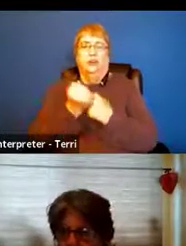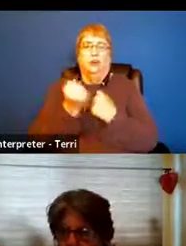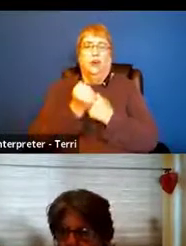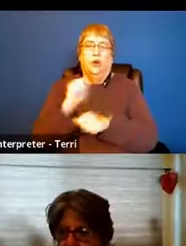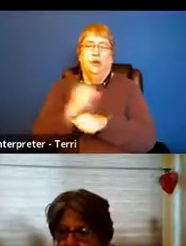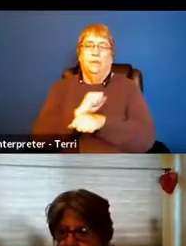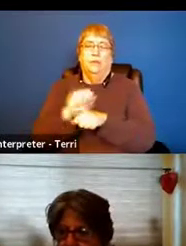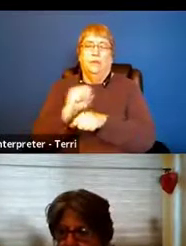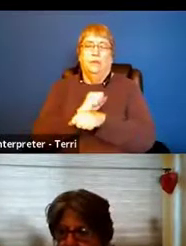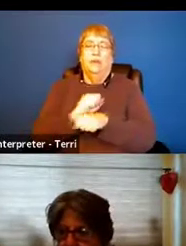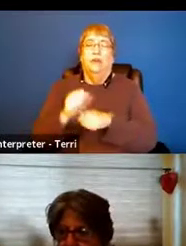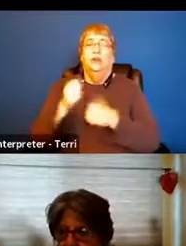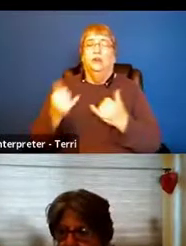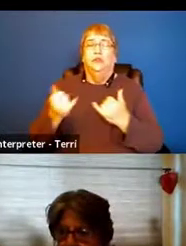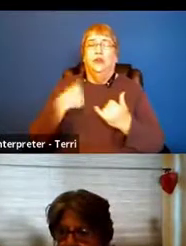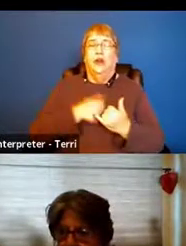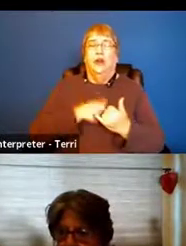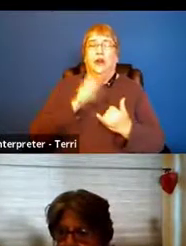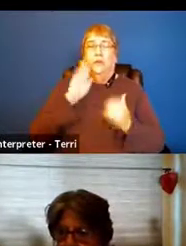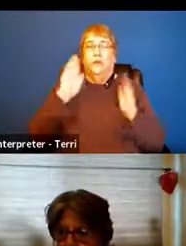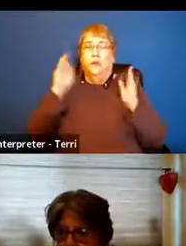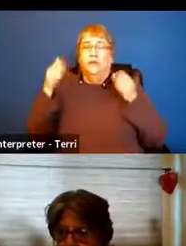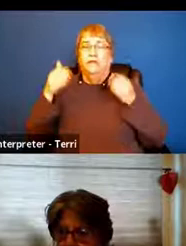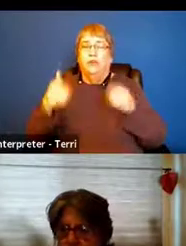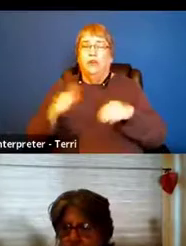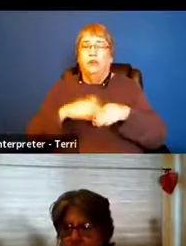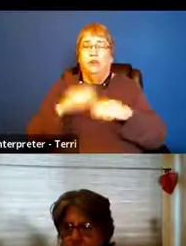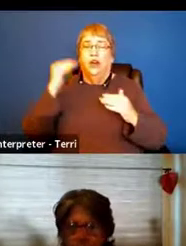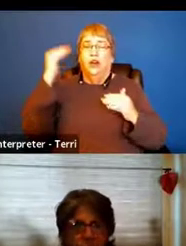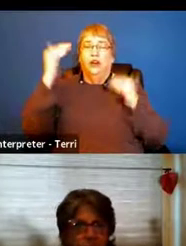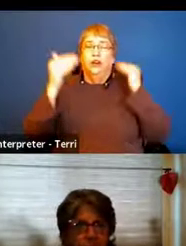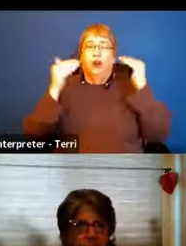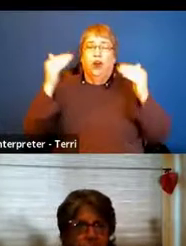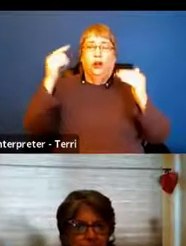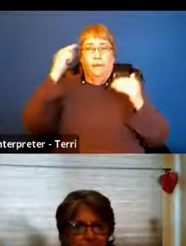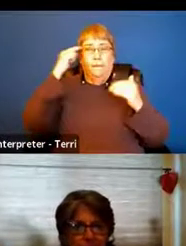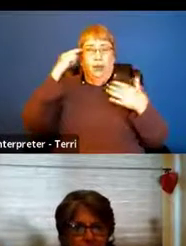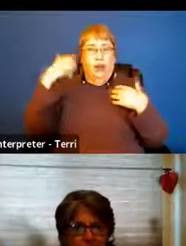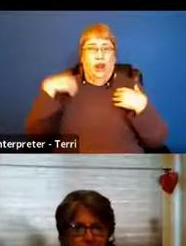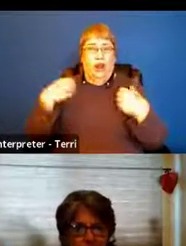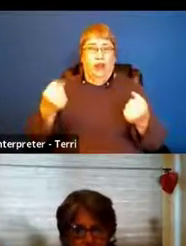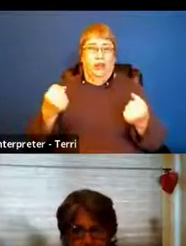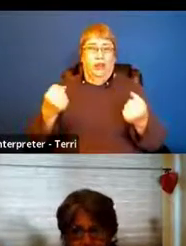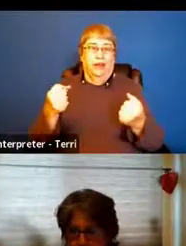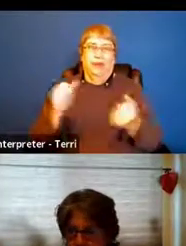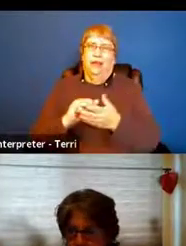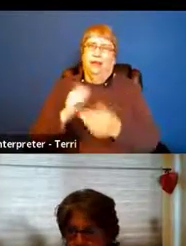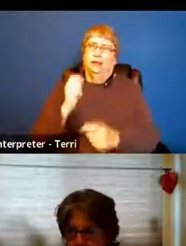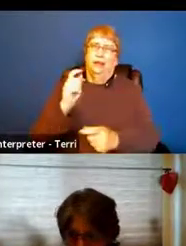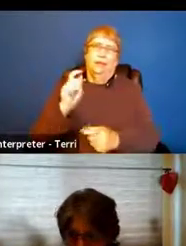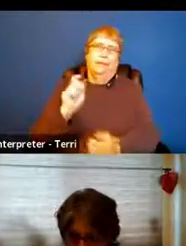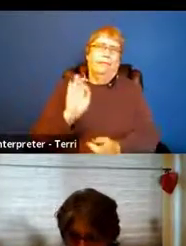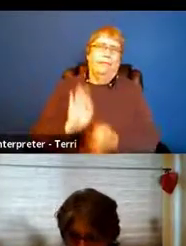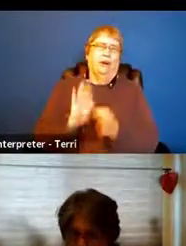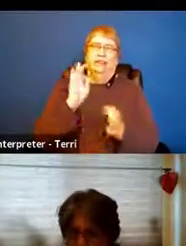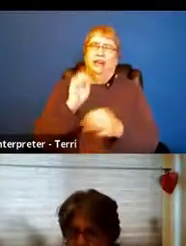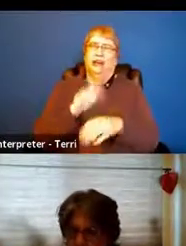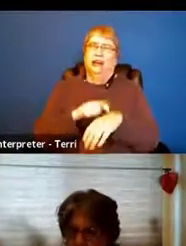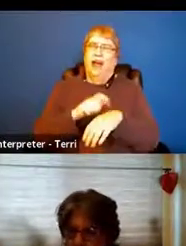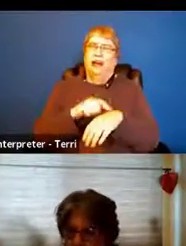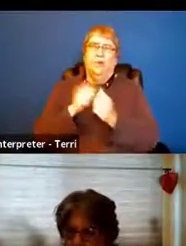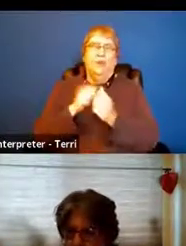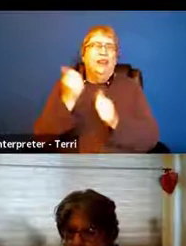Awesome. And so we're going to be focusing on young adult mental health today, which is aptly timed with everything going on right now in